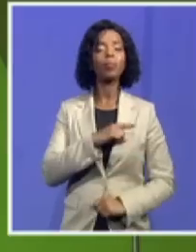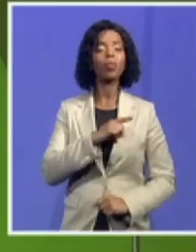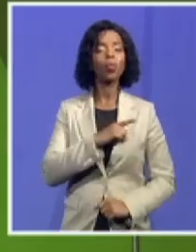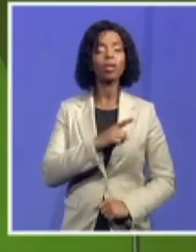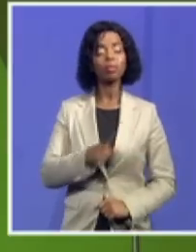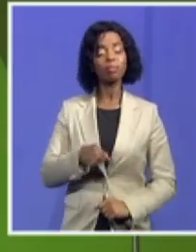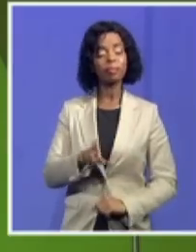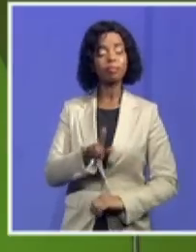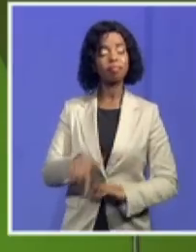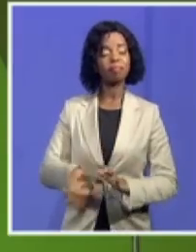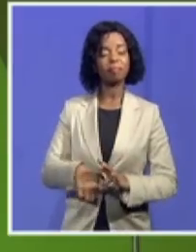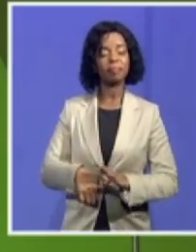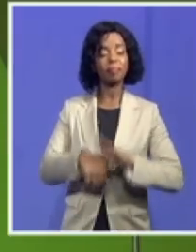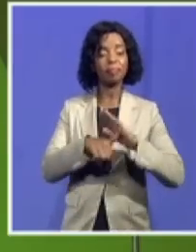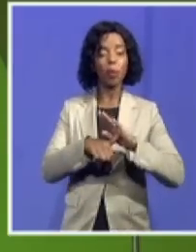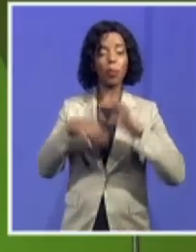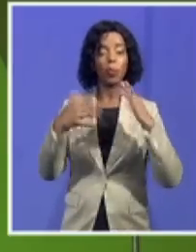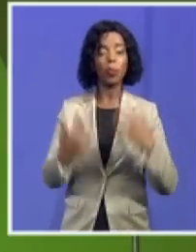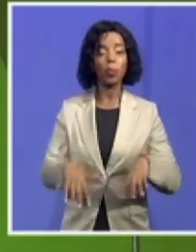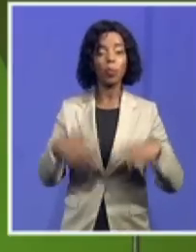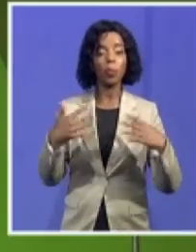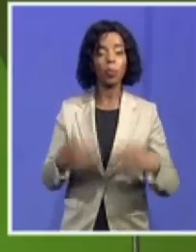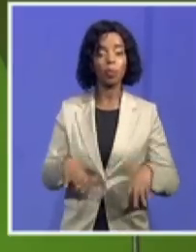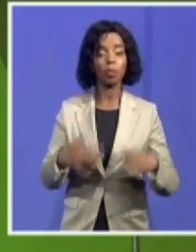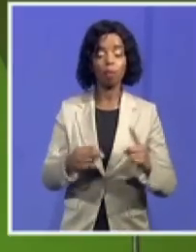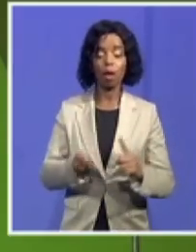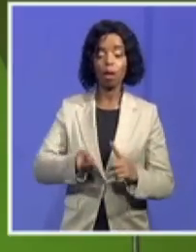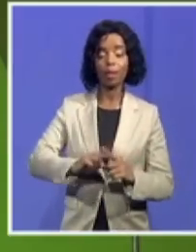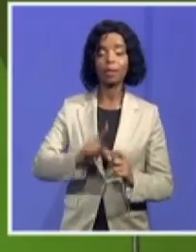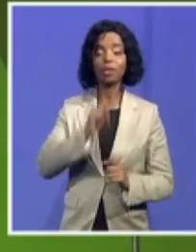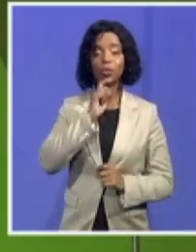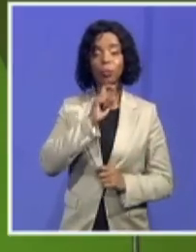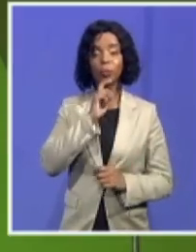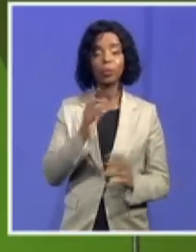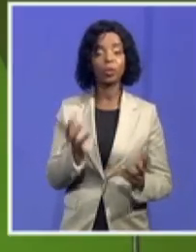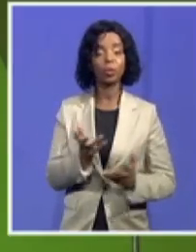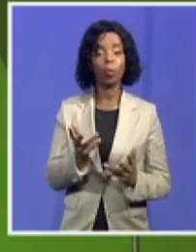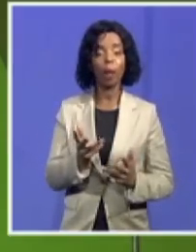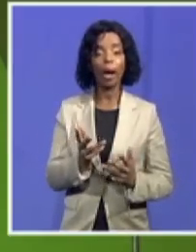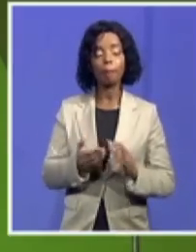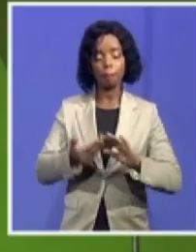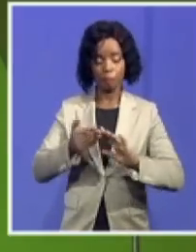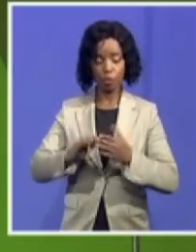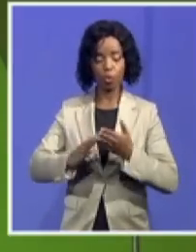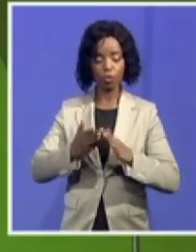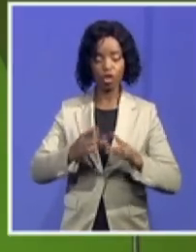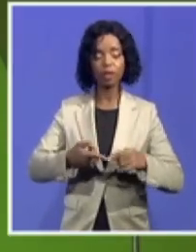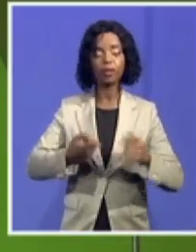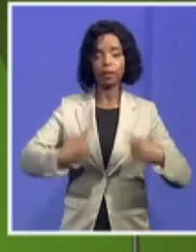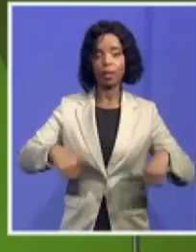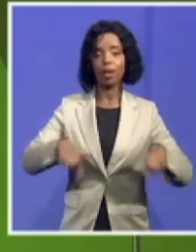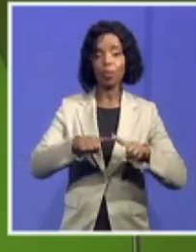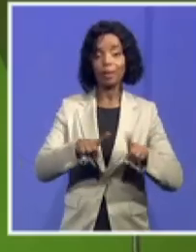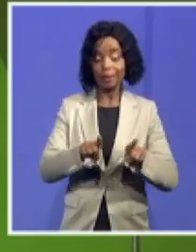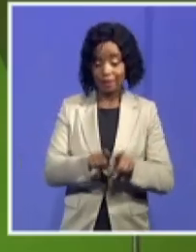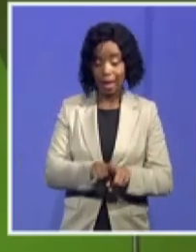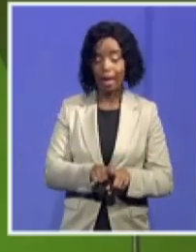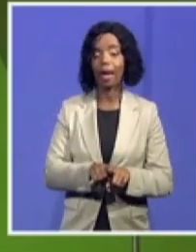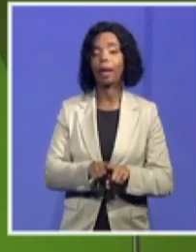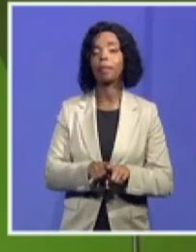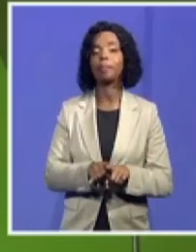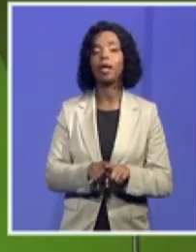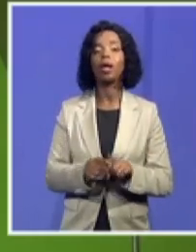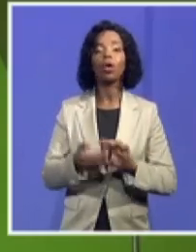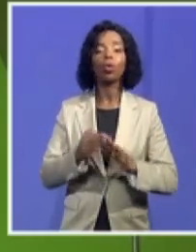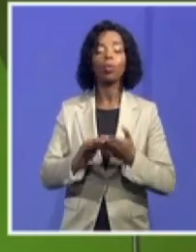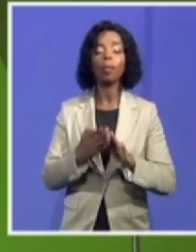important applications used in society and economies today. Mining companies